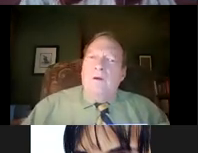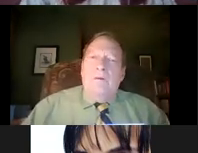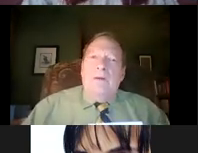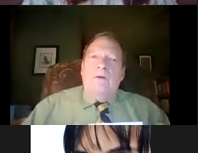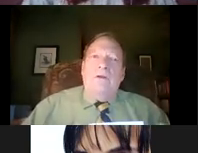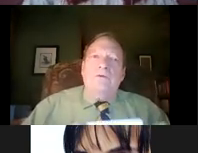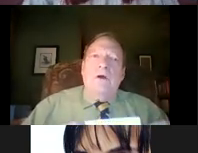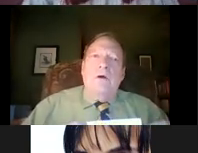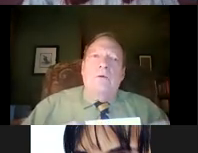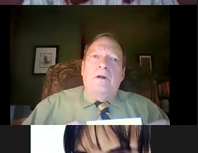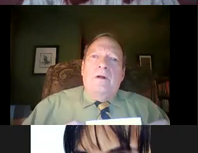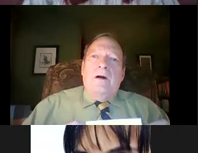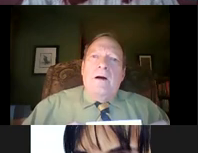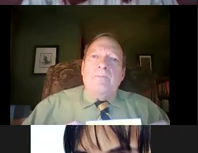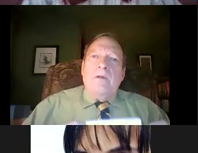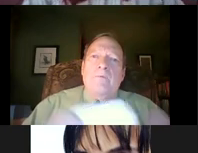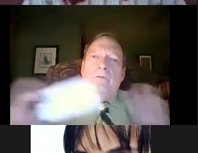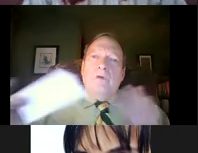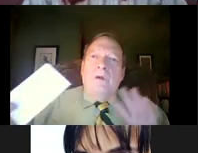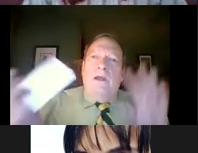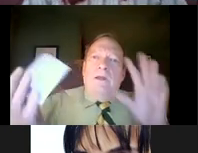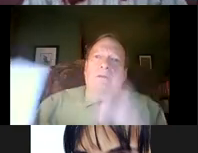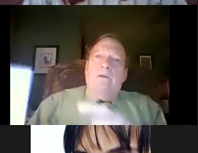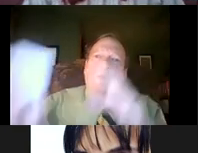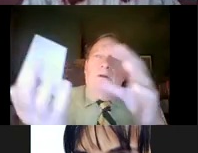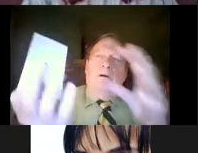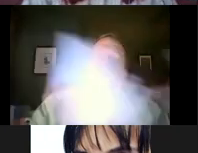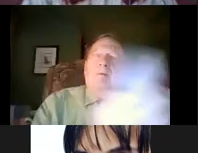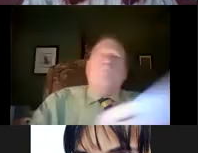movie about 30 years ago showing